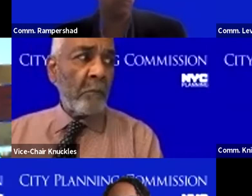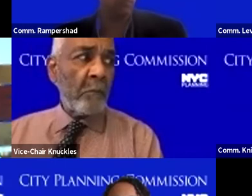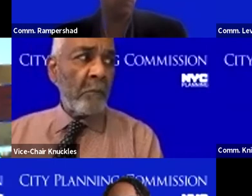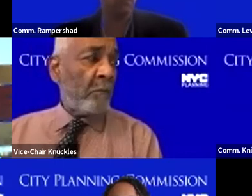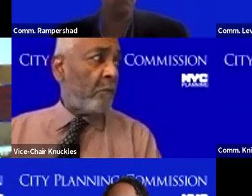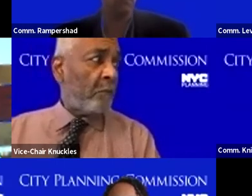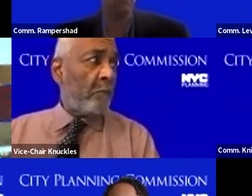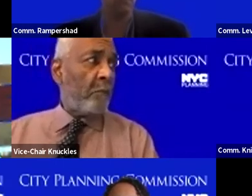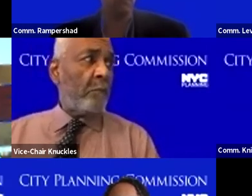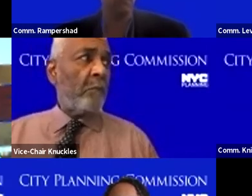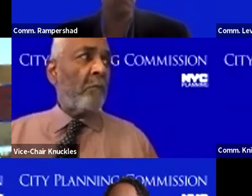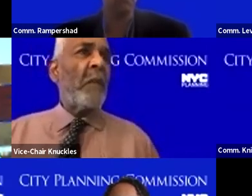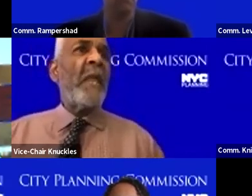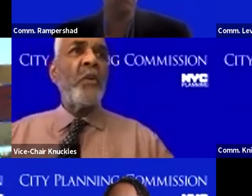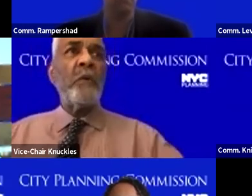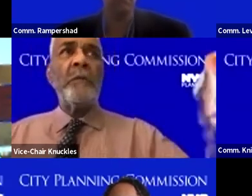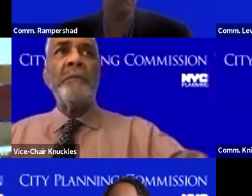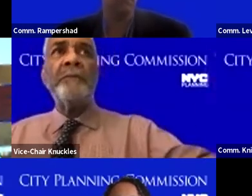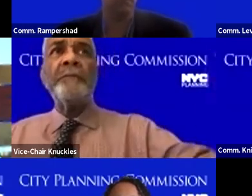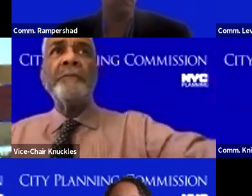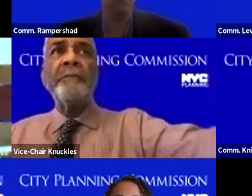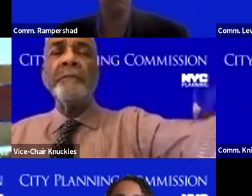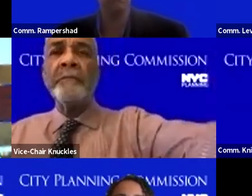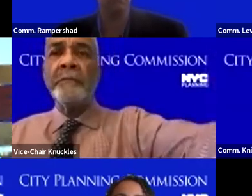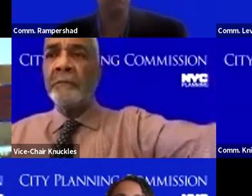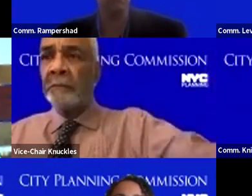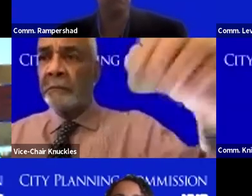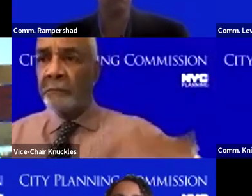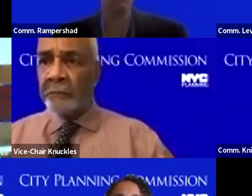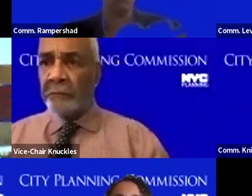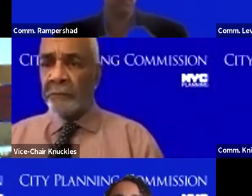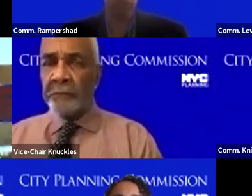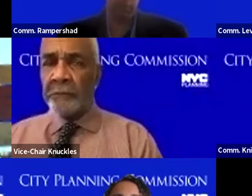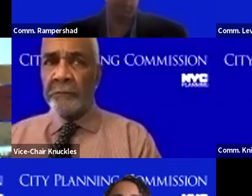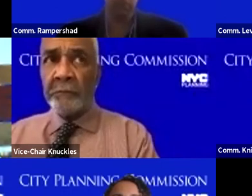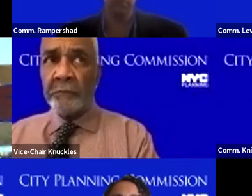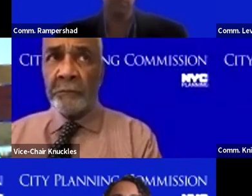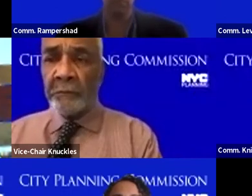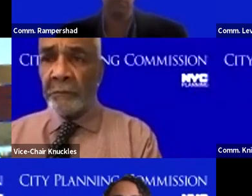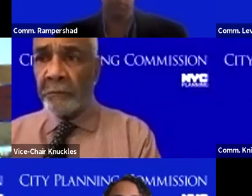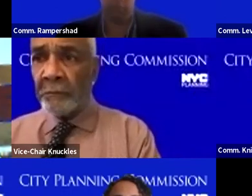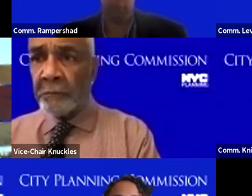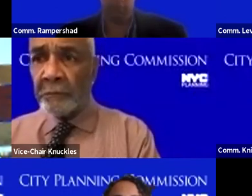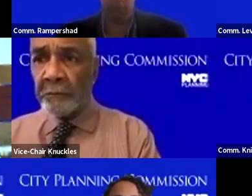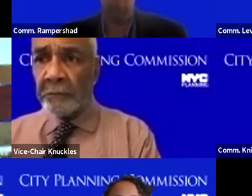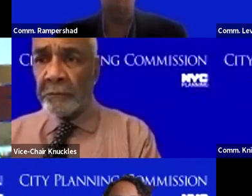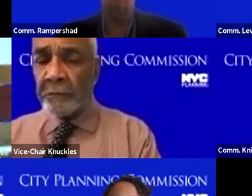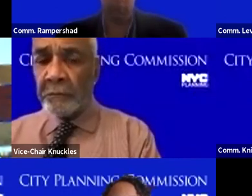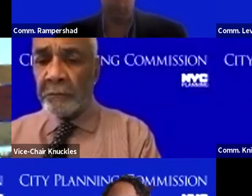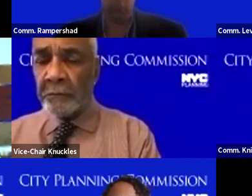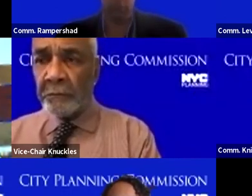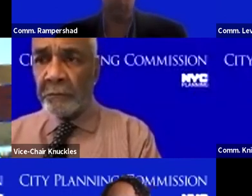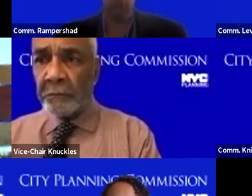Brian said, we really view it as a model. We've spent a lot of time thinking about how this could work, and we believe it's a model